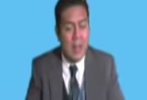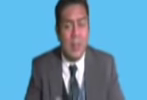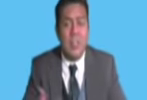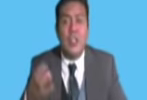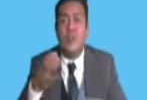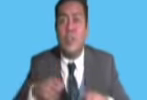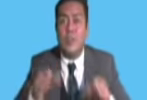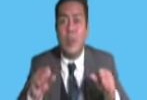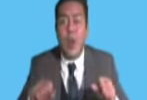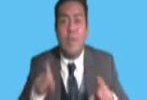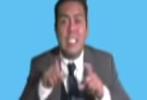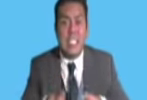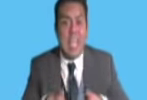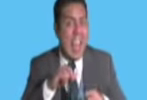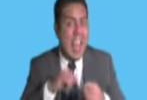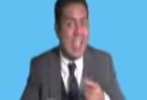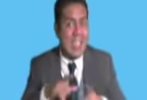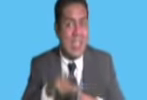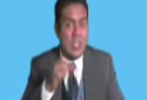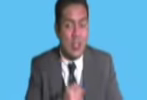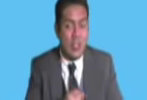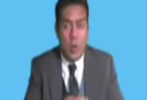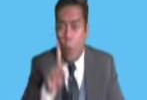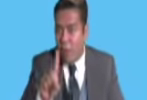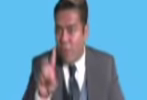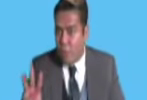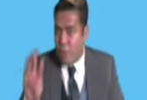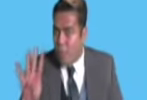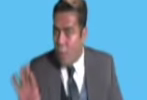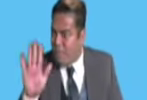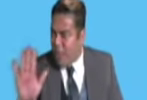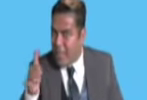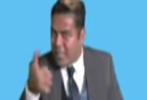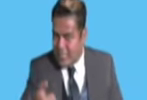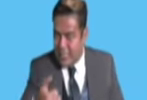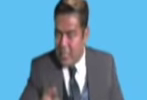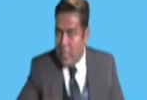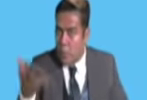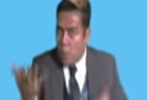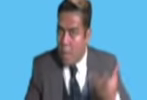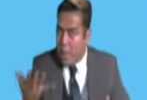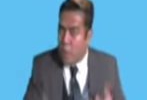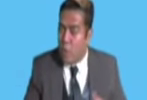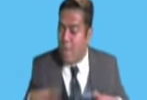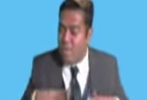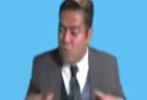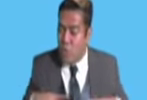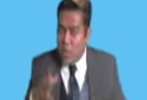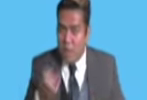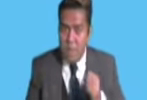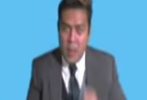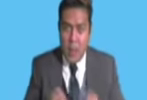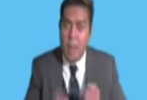sustainable development goals 1, 3, 4, 5, and 6, as compared to the free milk program where